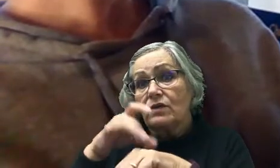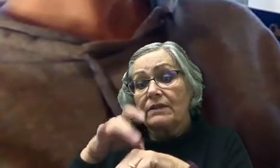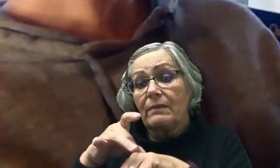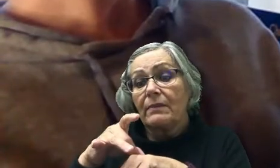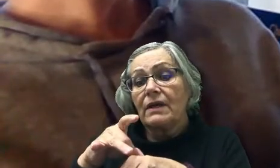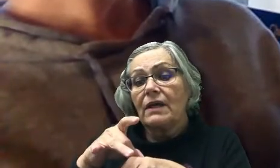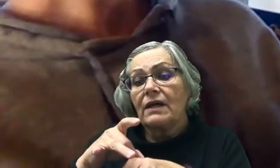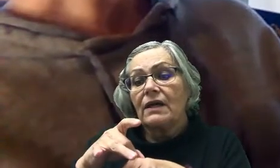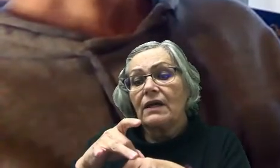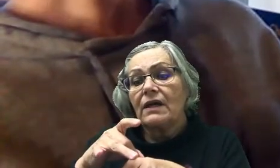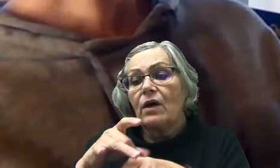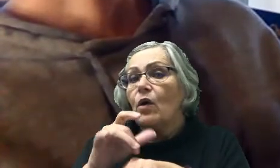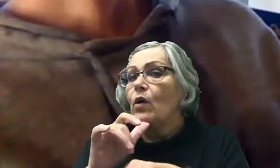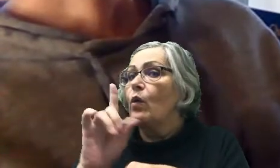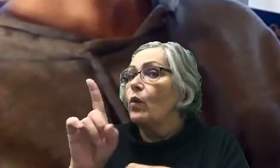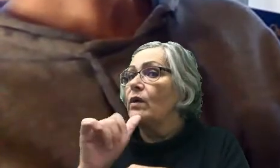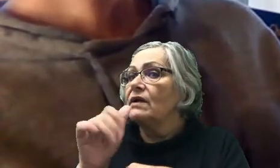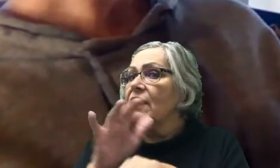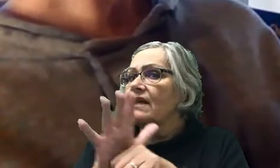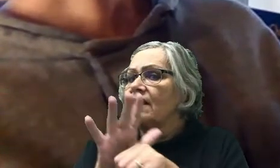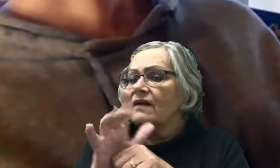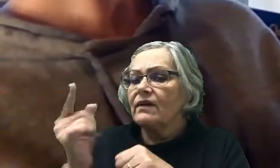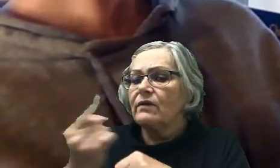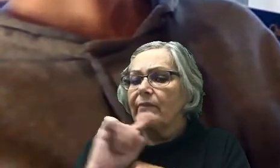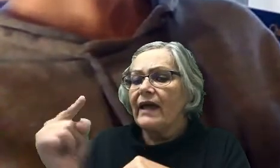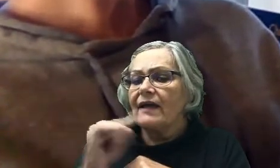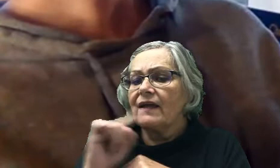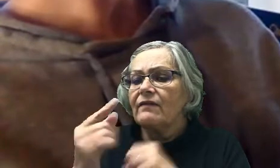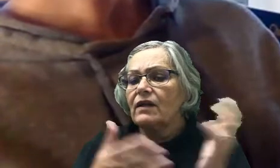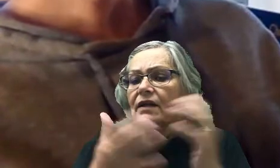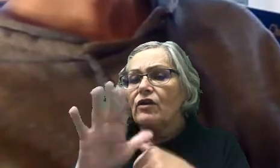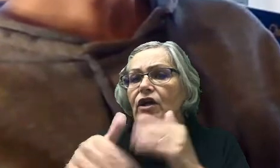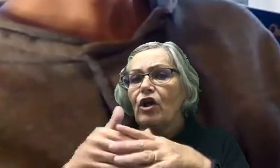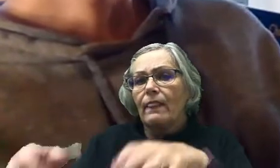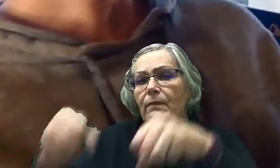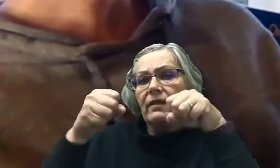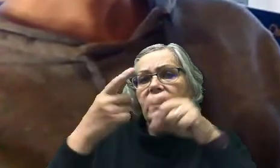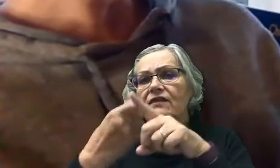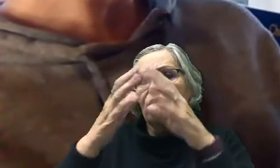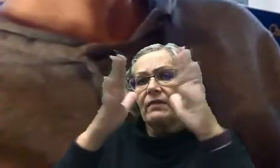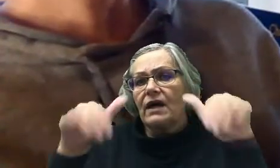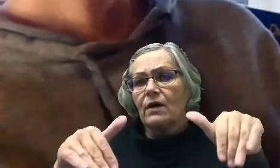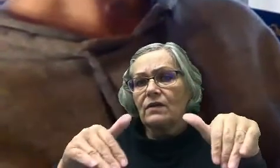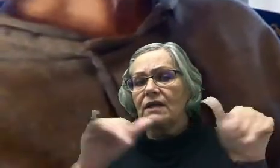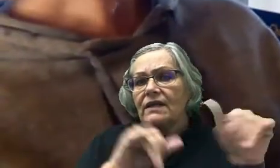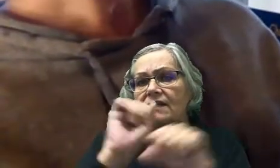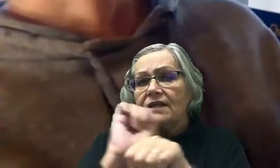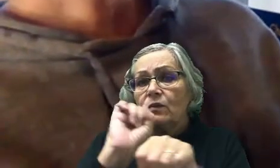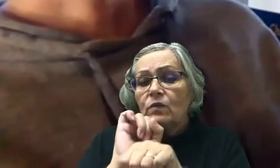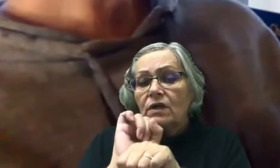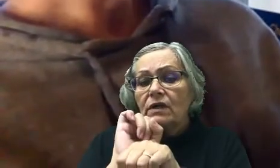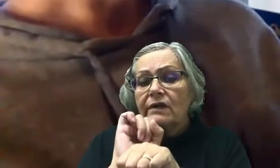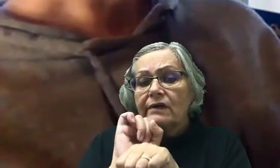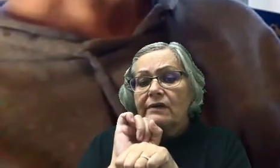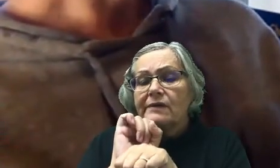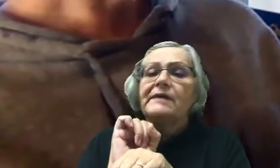pumpkin with his blanket. One was not enough. Soon he was rushing back and forth, carrying all the blankets from the house. As he